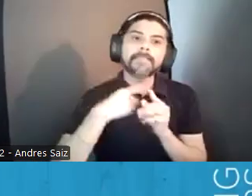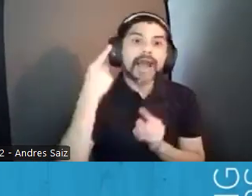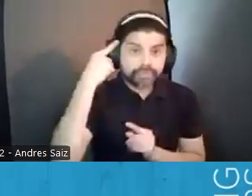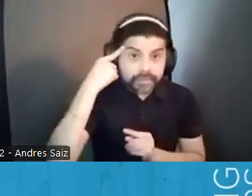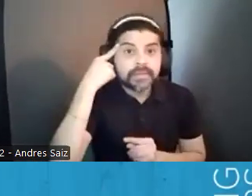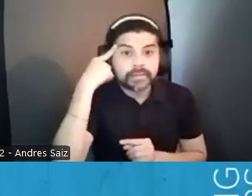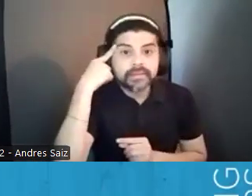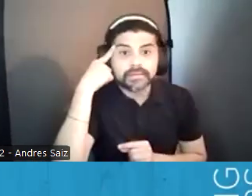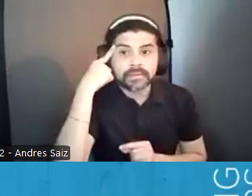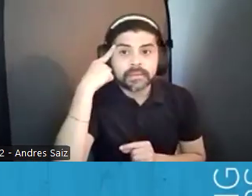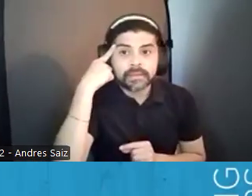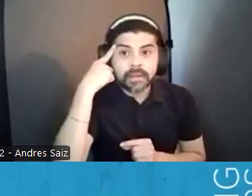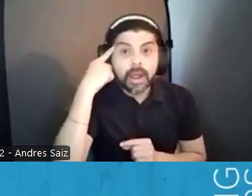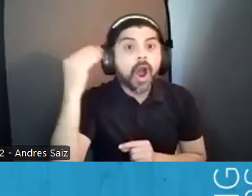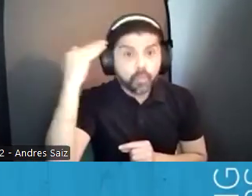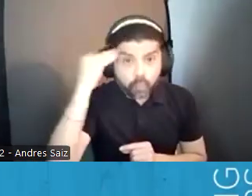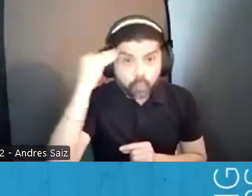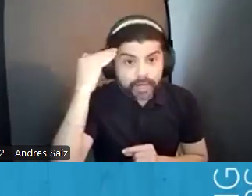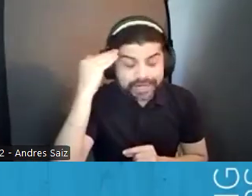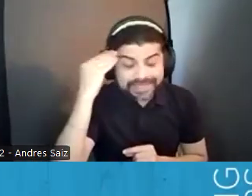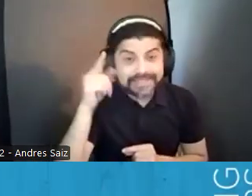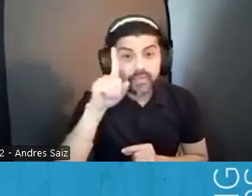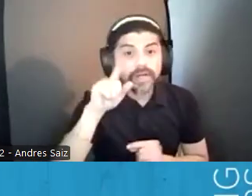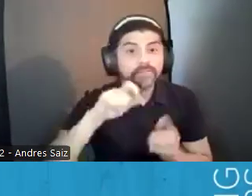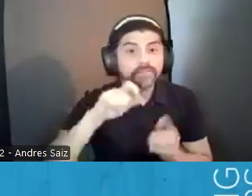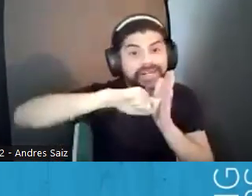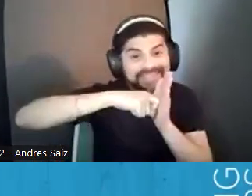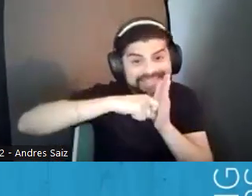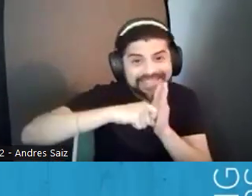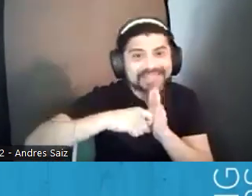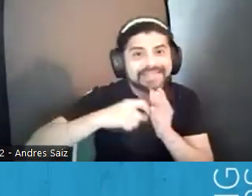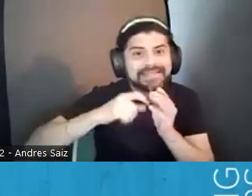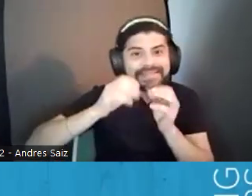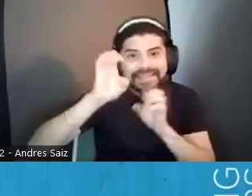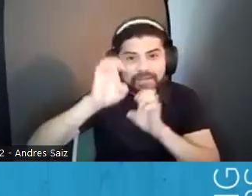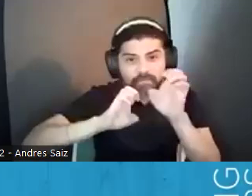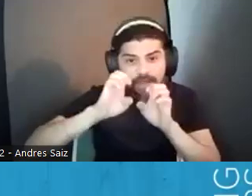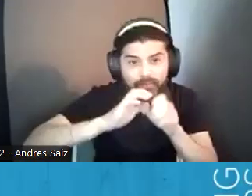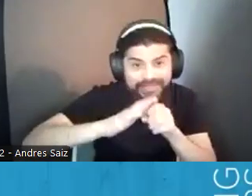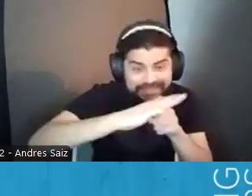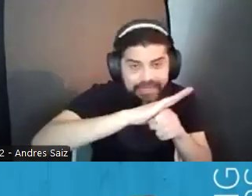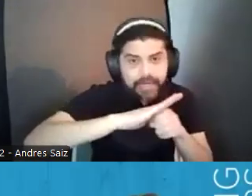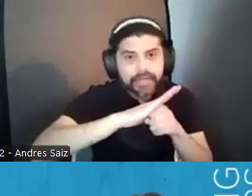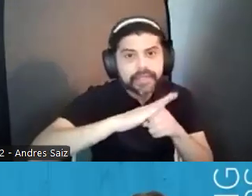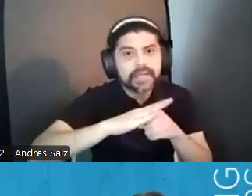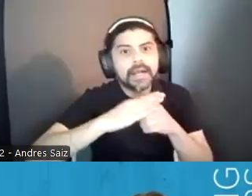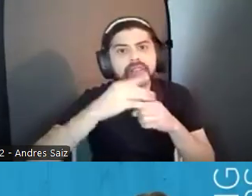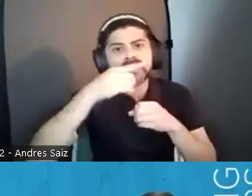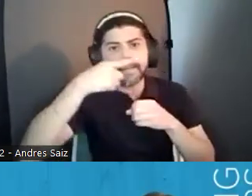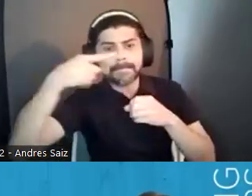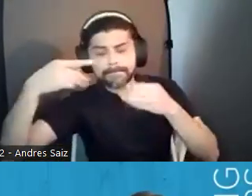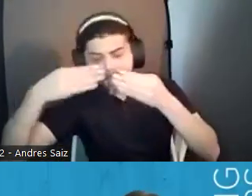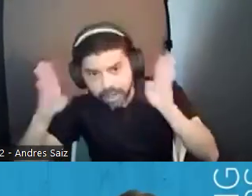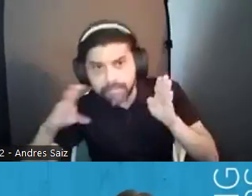that awareness being sort of one of our key evaluation areas, and consumers and the public being one of those key